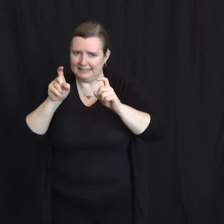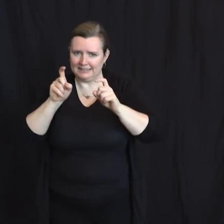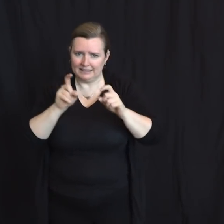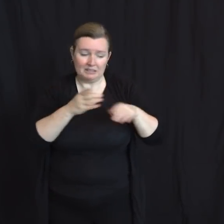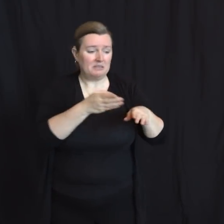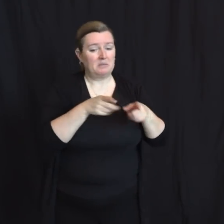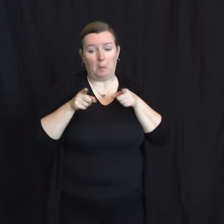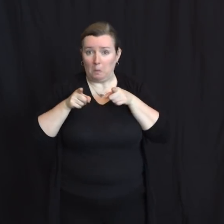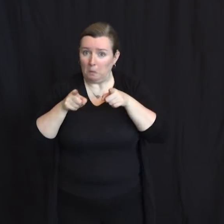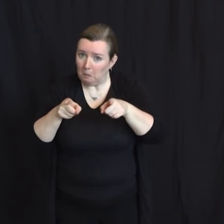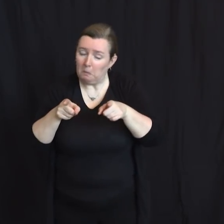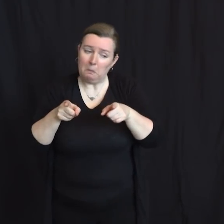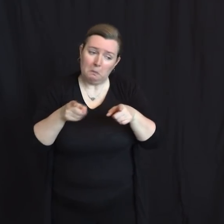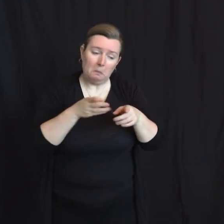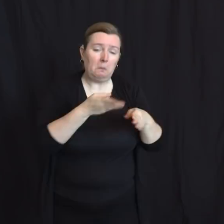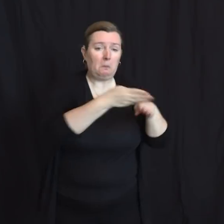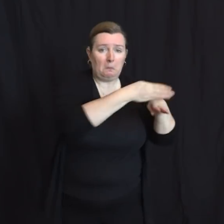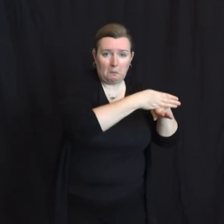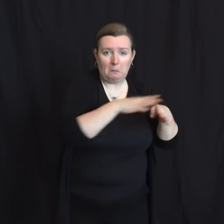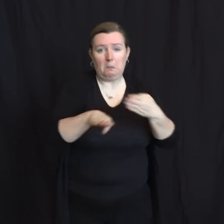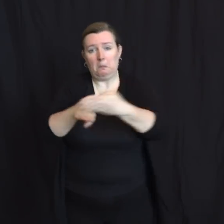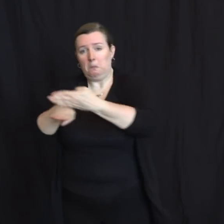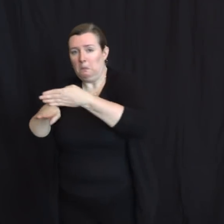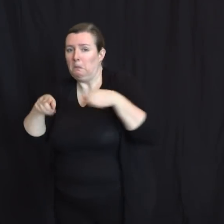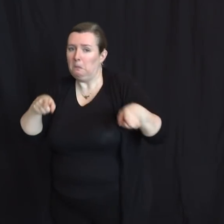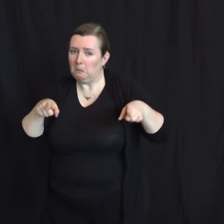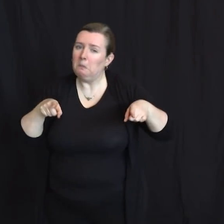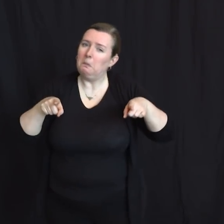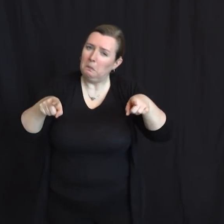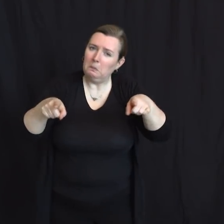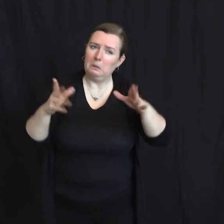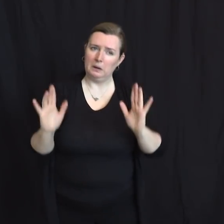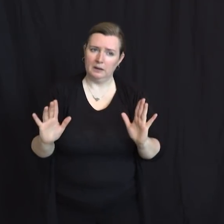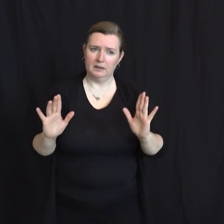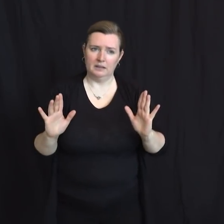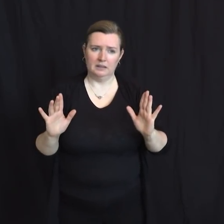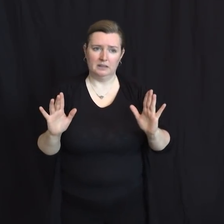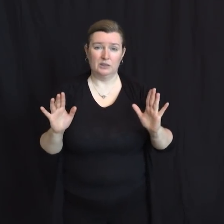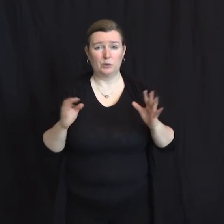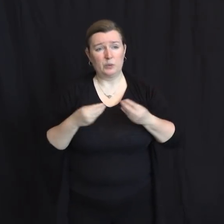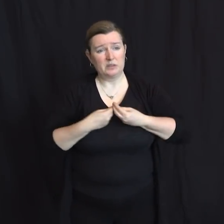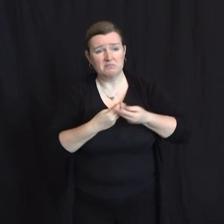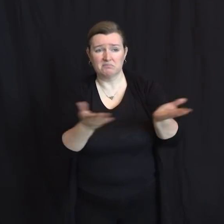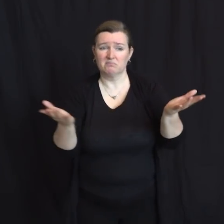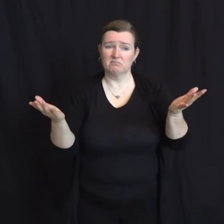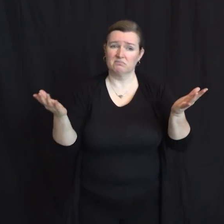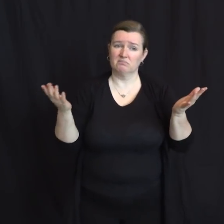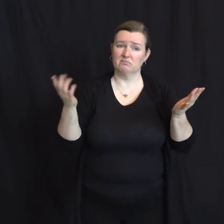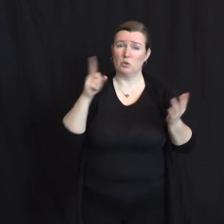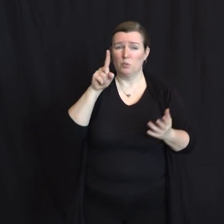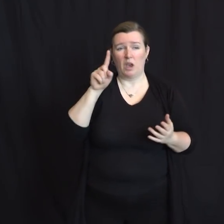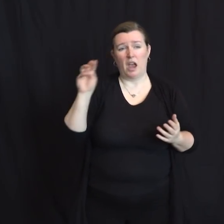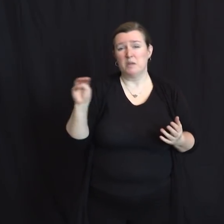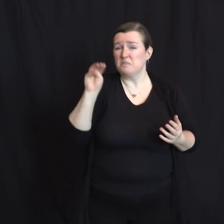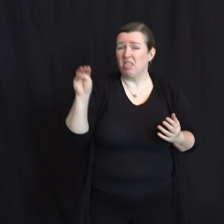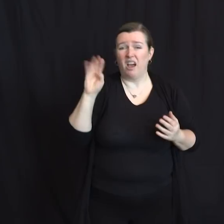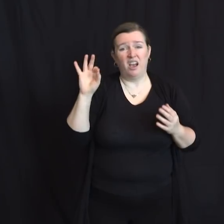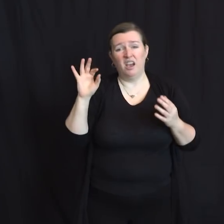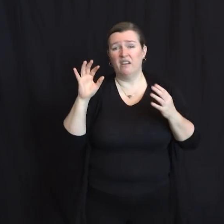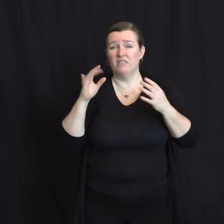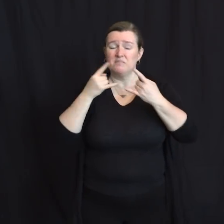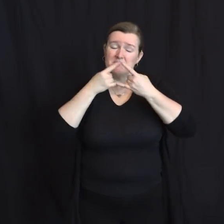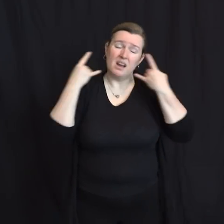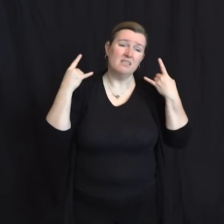weeks ago, and Pat mentioned that we've distributed, I don't know how many millions of, double-digit millions of pieces of this stuff. I still